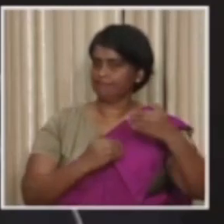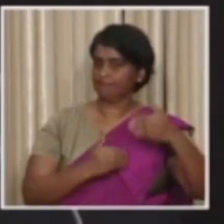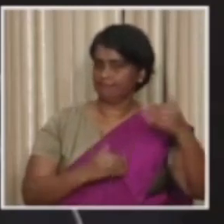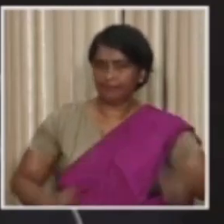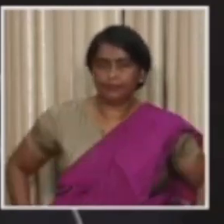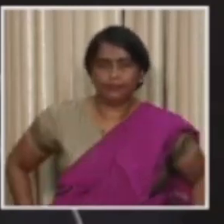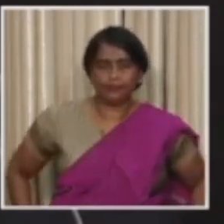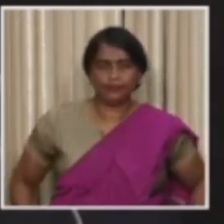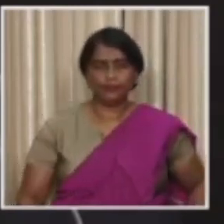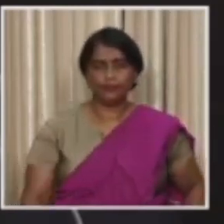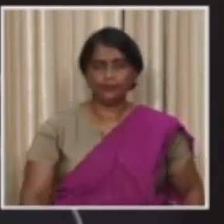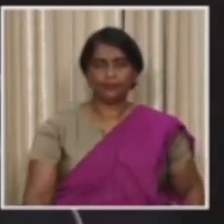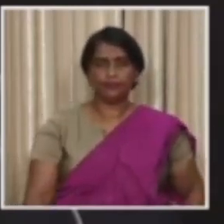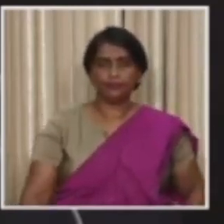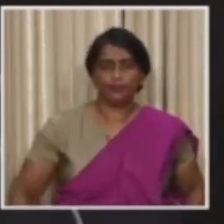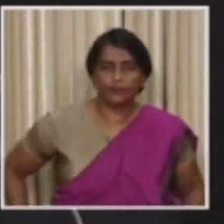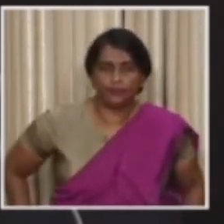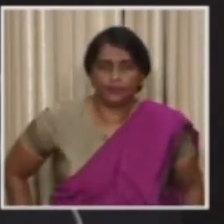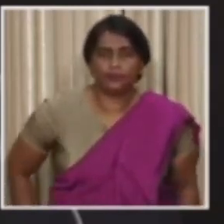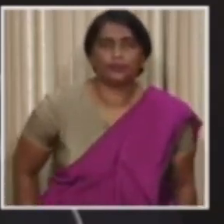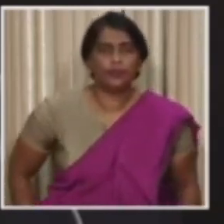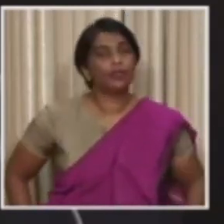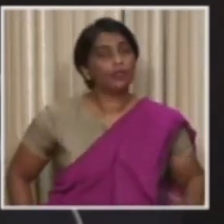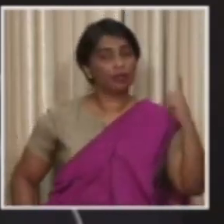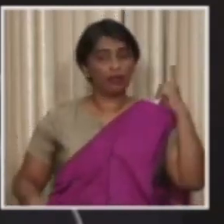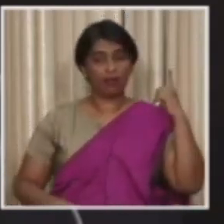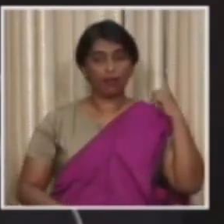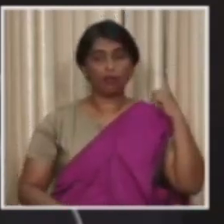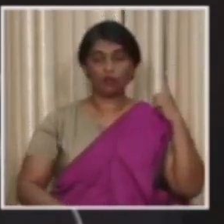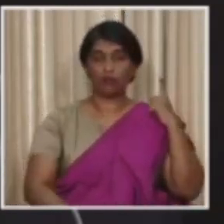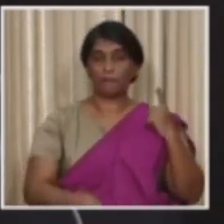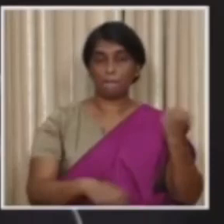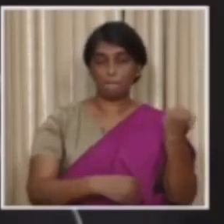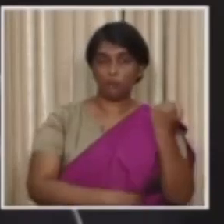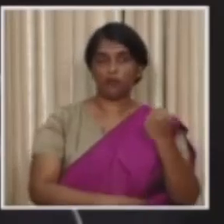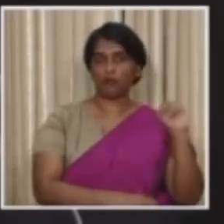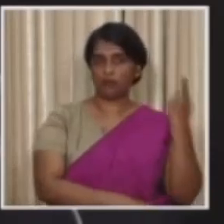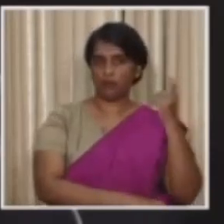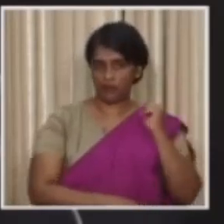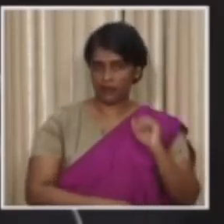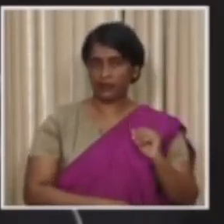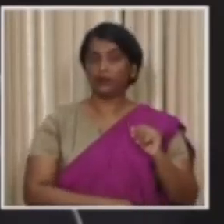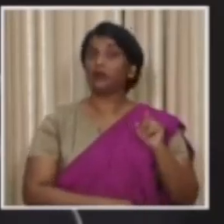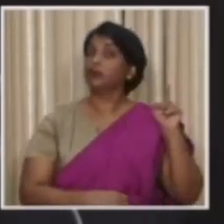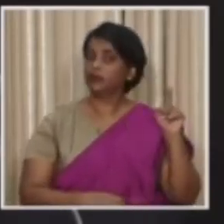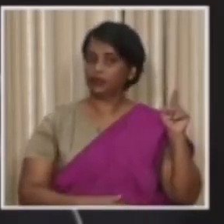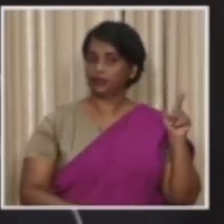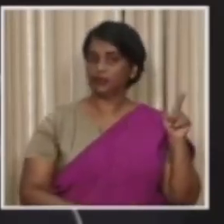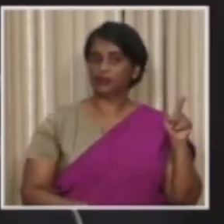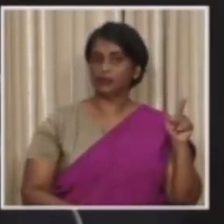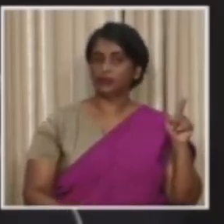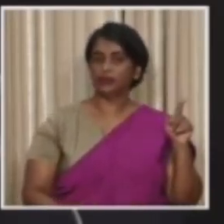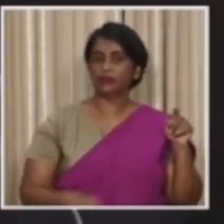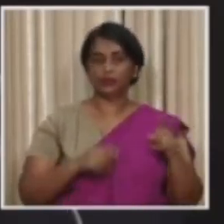which is one of the well-equipped armies, is going into a refugee camp and attacking the